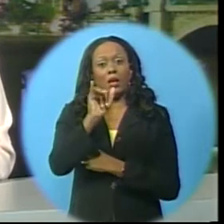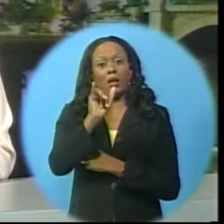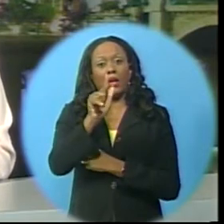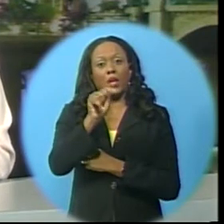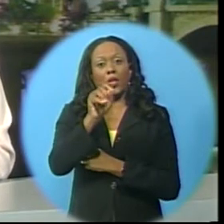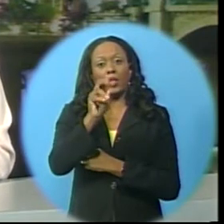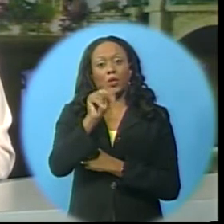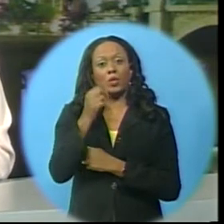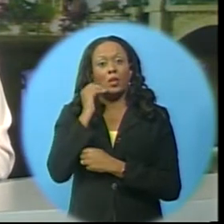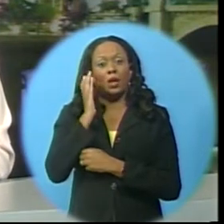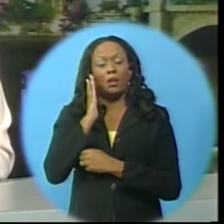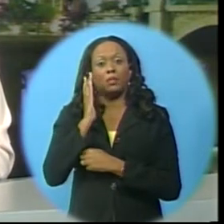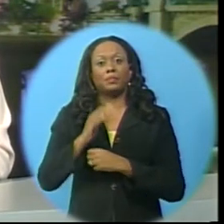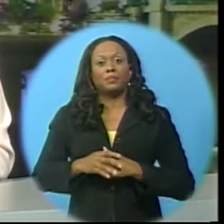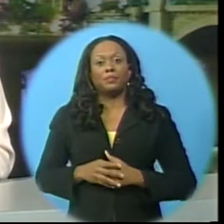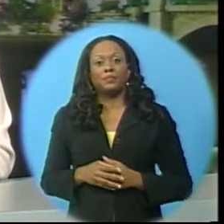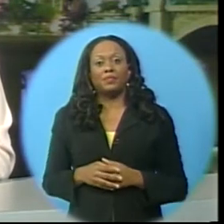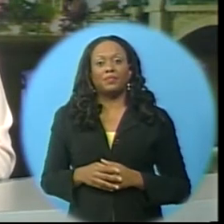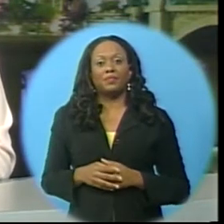hilton barbados